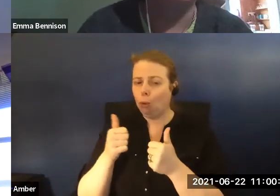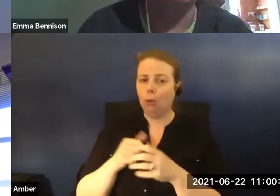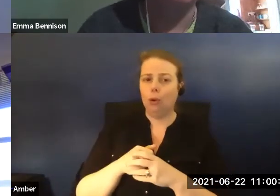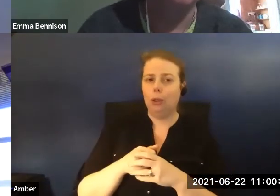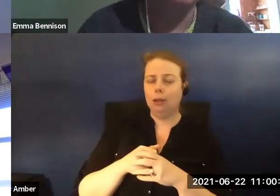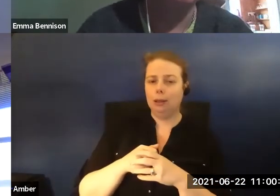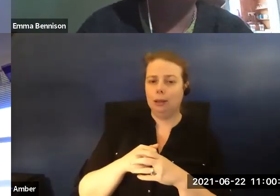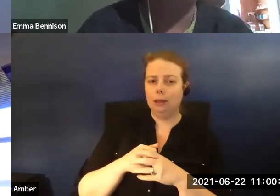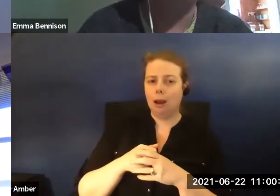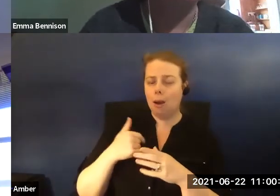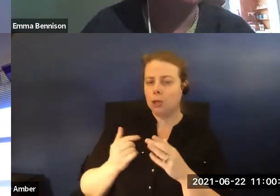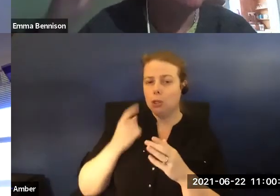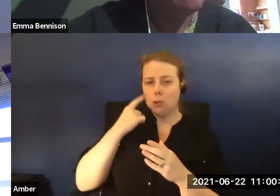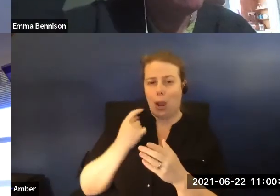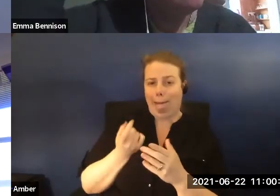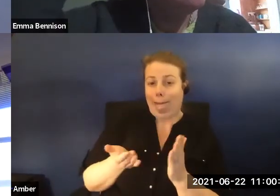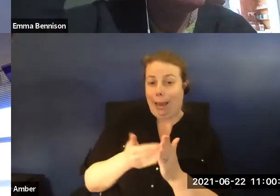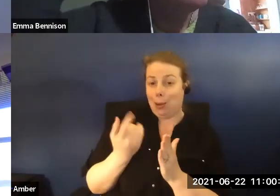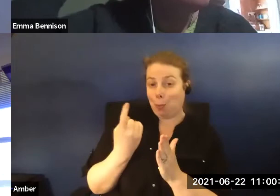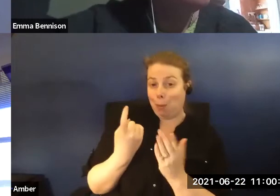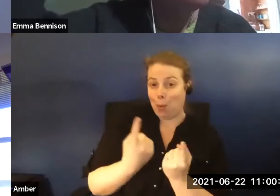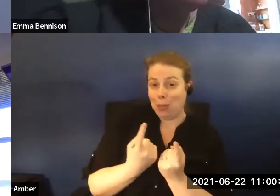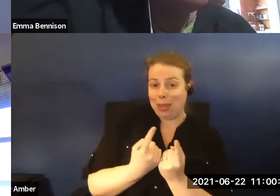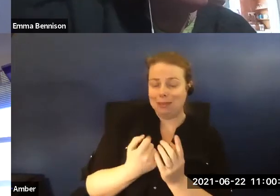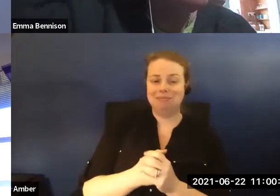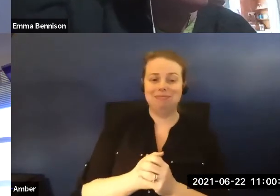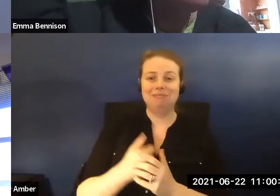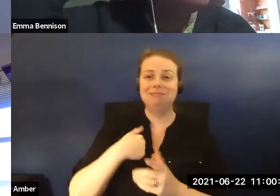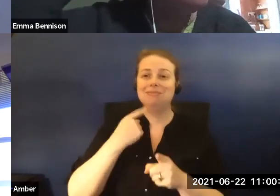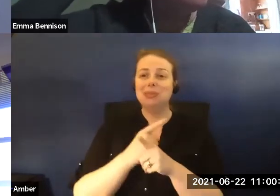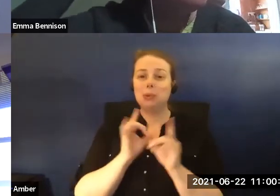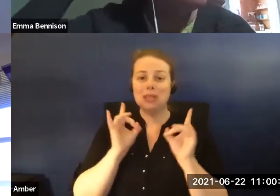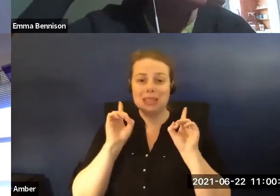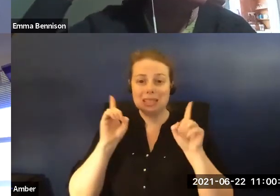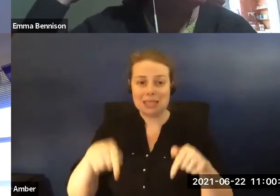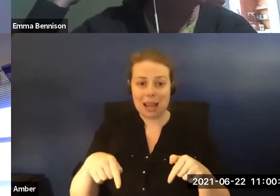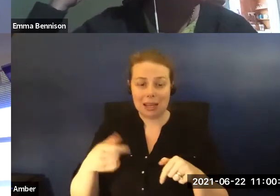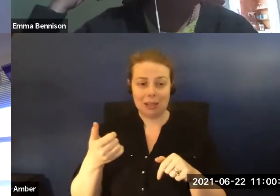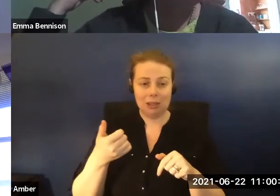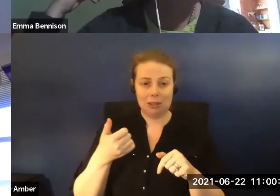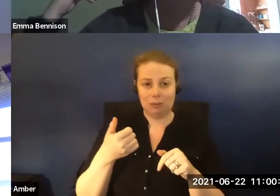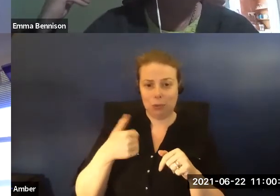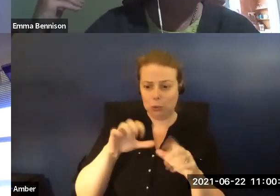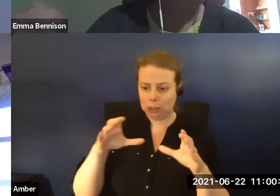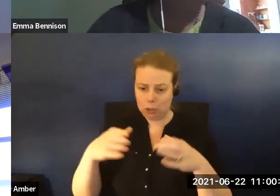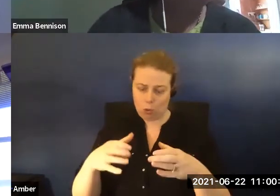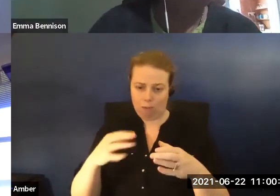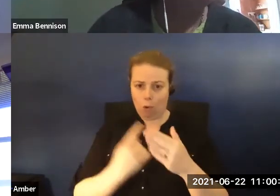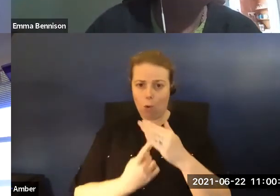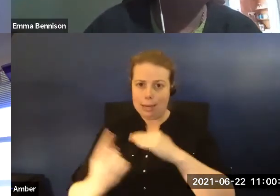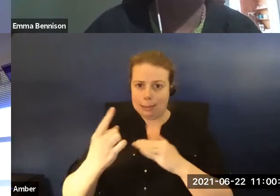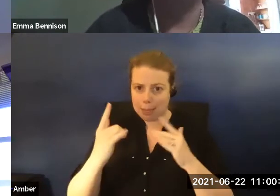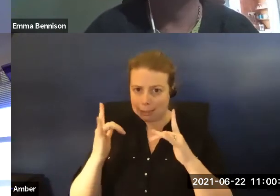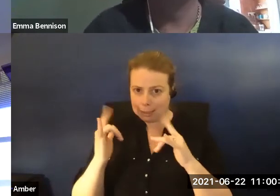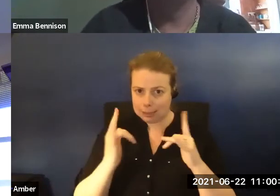notice, Sean. So I talked at the start about using algorithms for independent assessments,